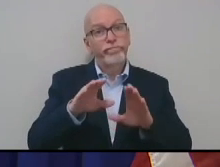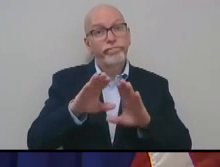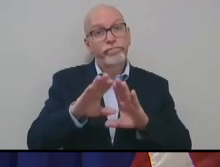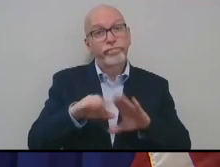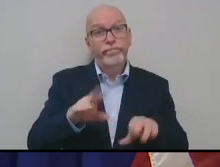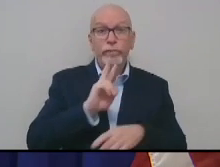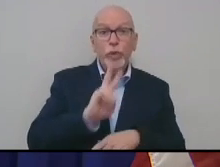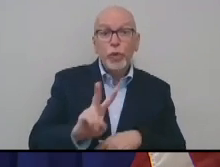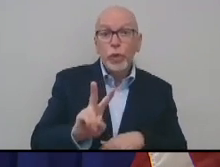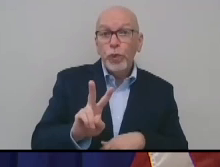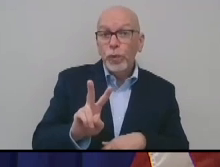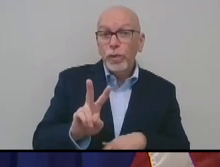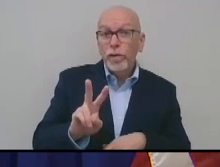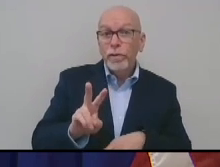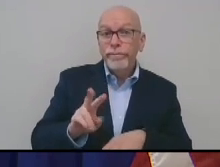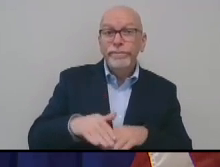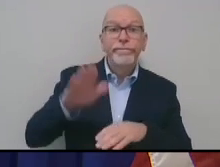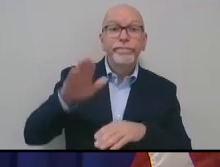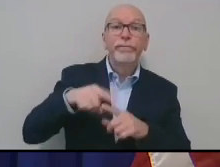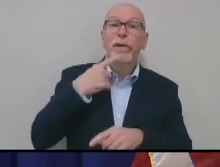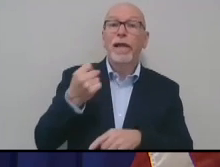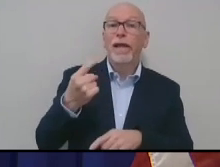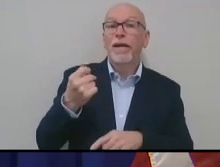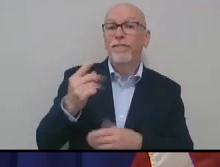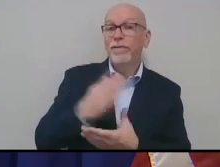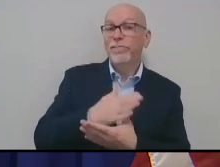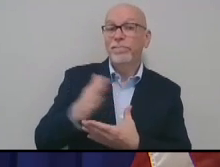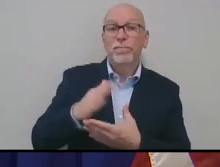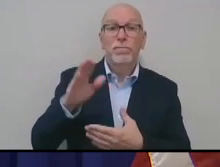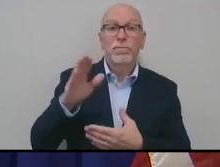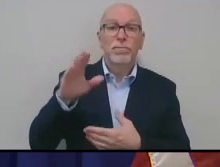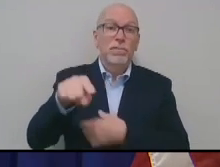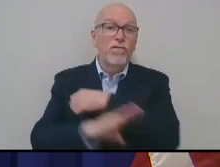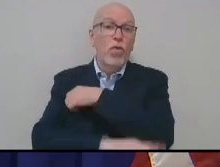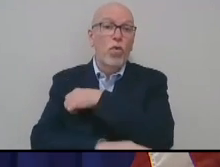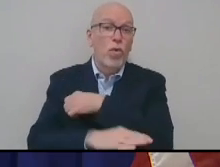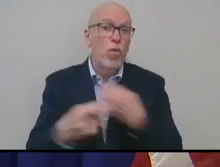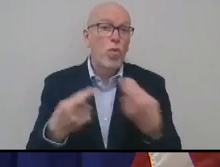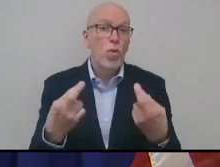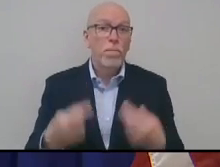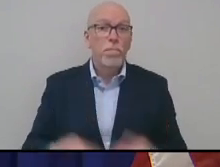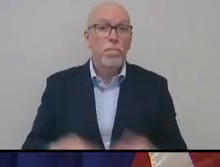2-year-olds to 11-year-olds sometime in the fall.